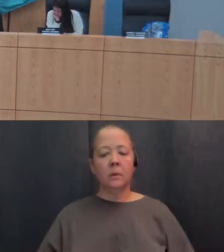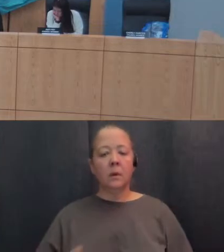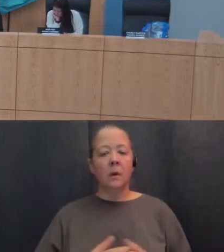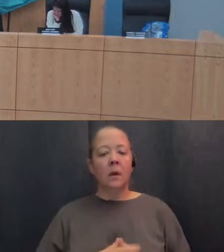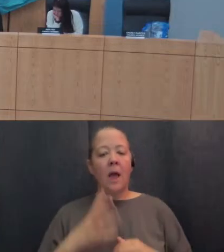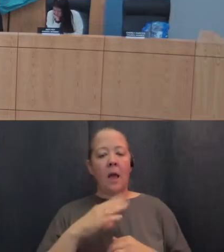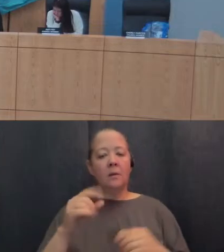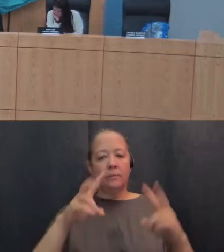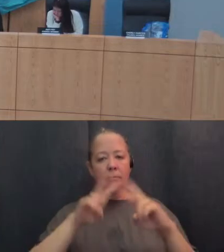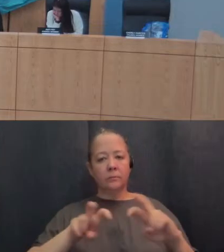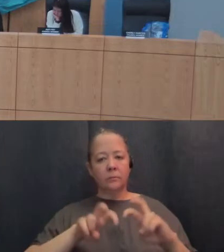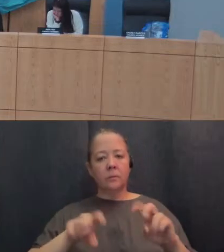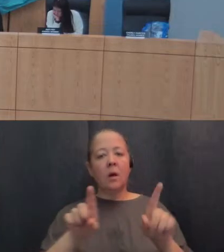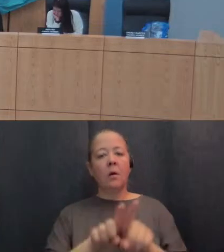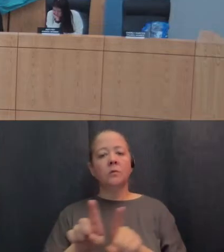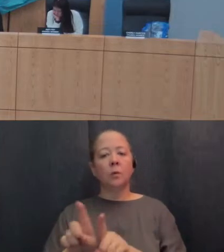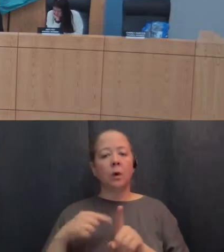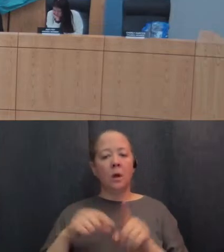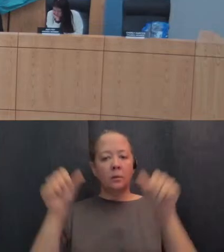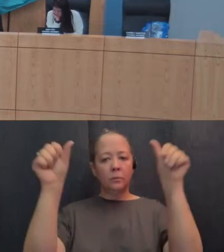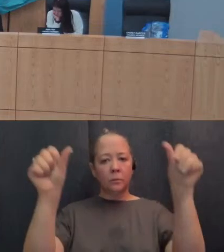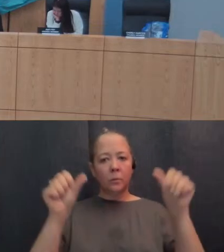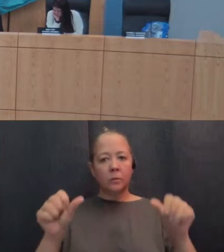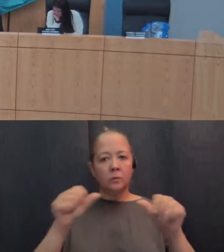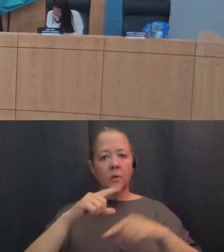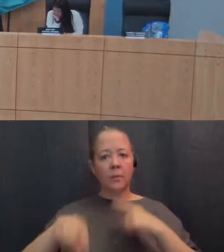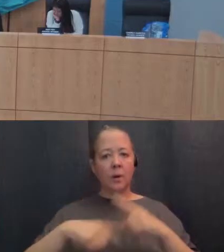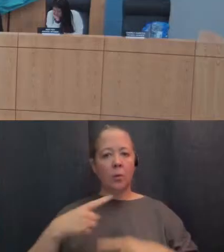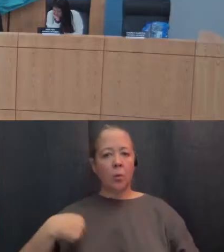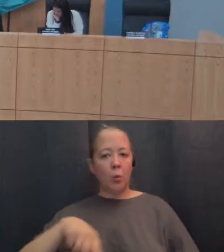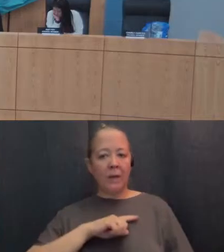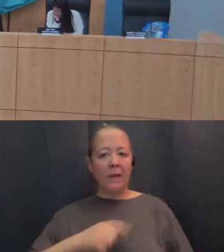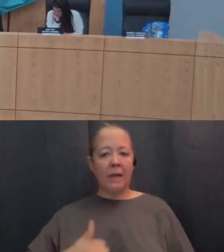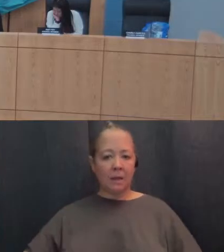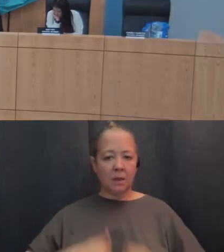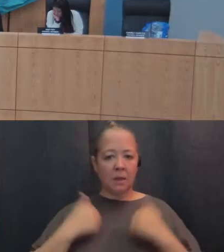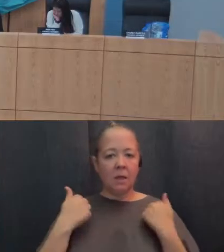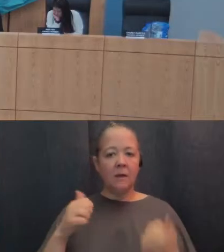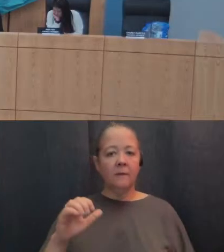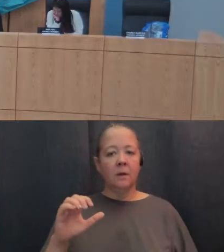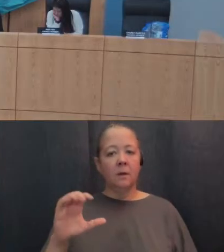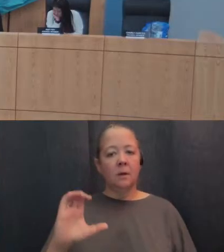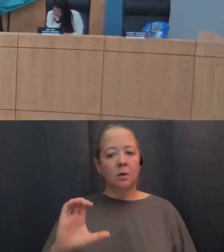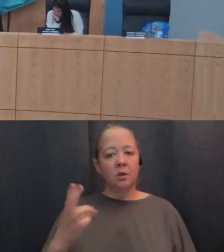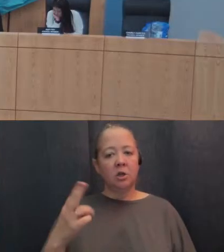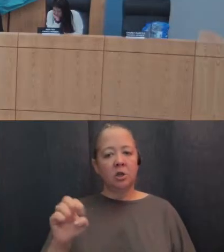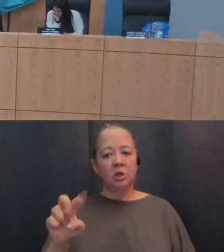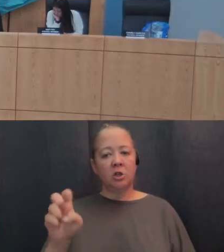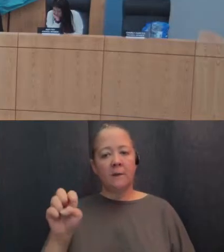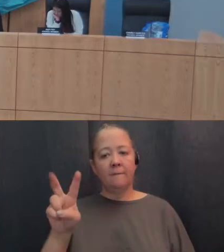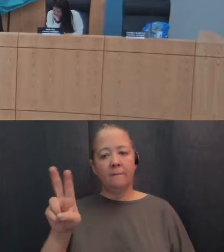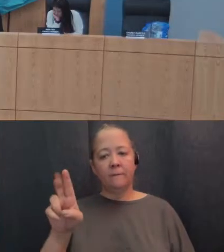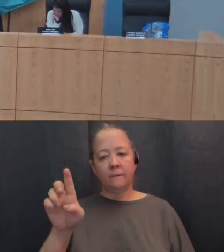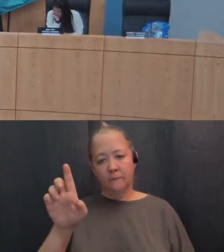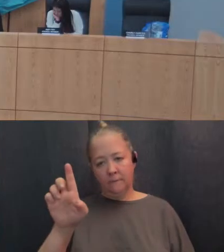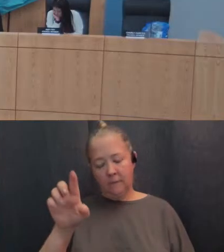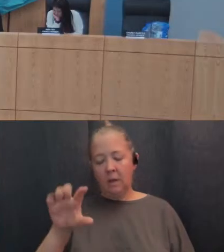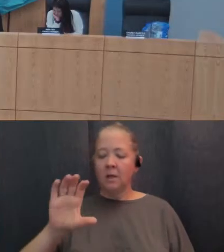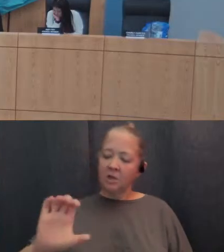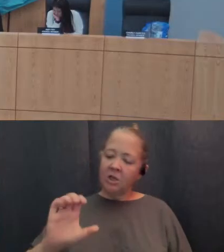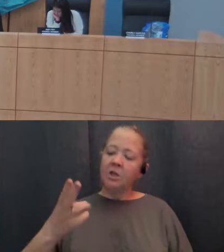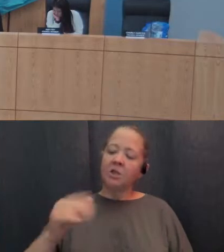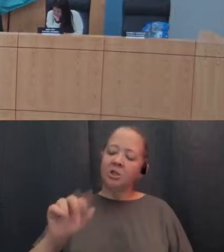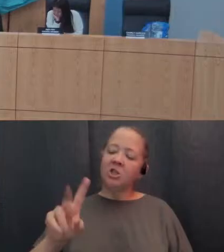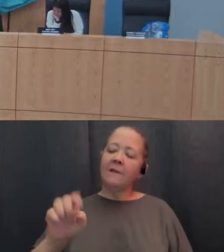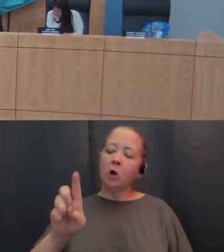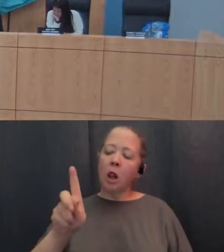the fact of we live in Cheverly. I travel throughout all 9 council districts as